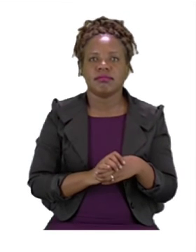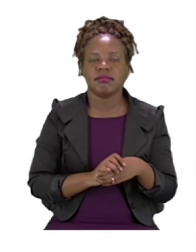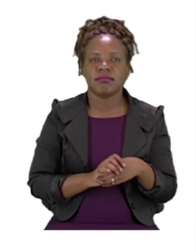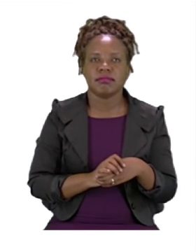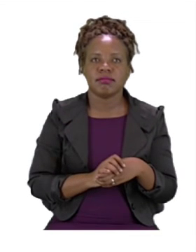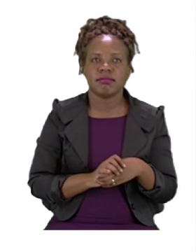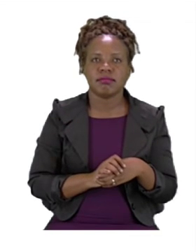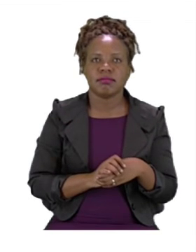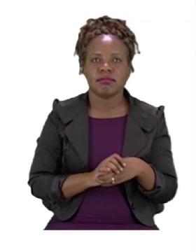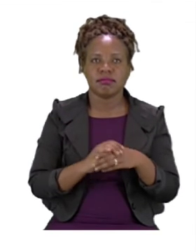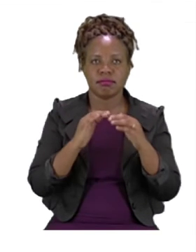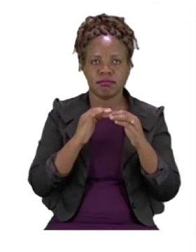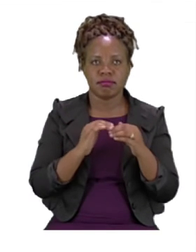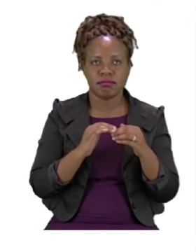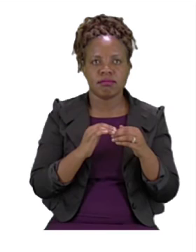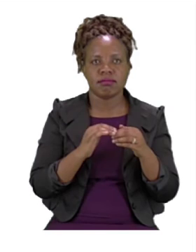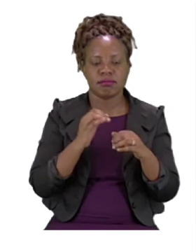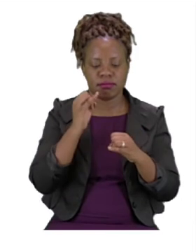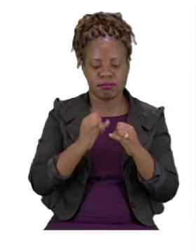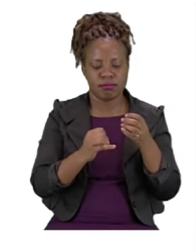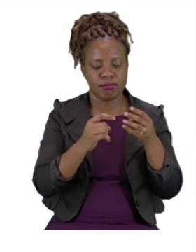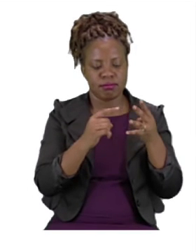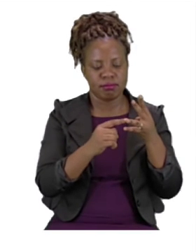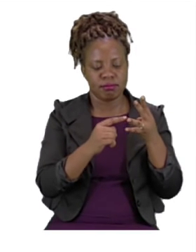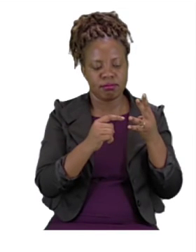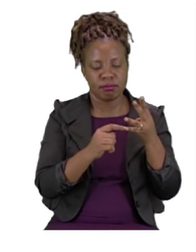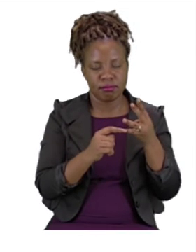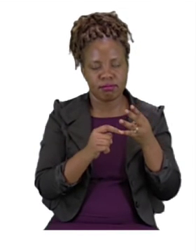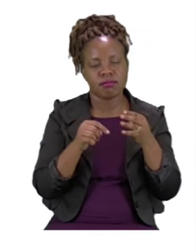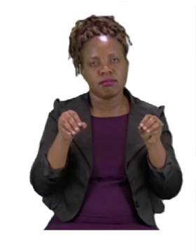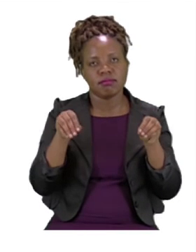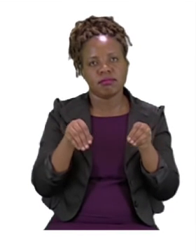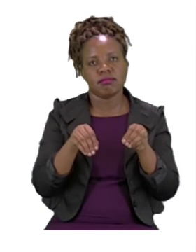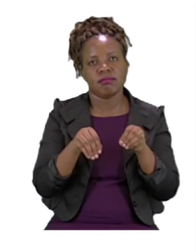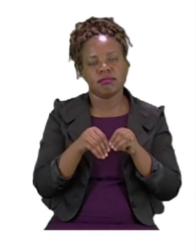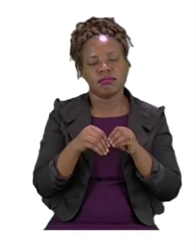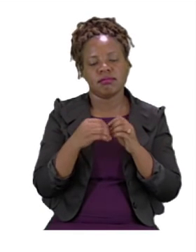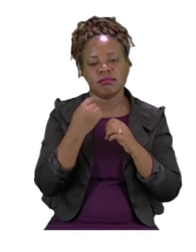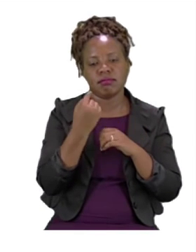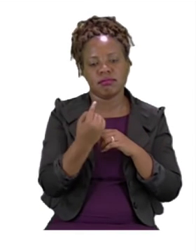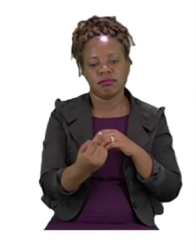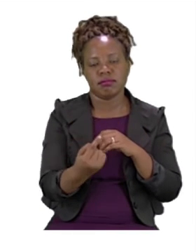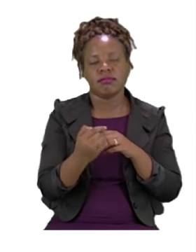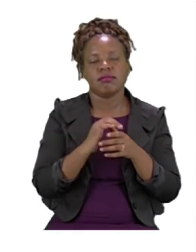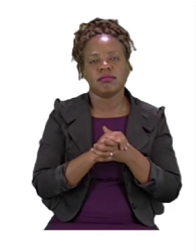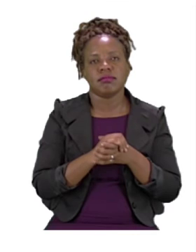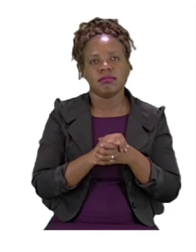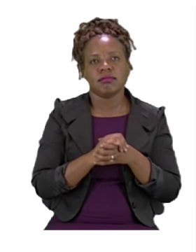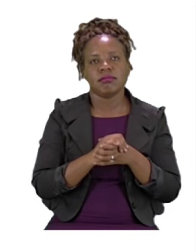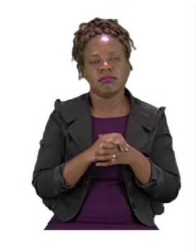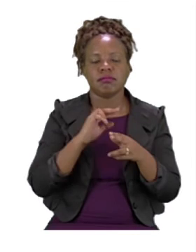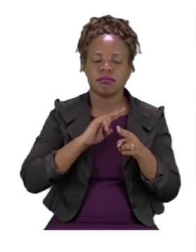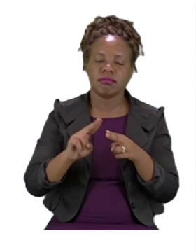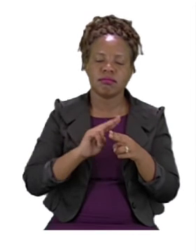The next two I want you to read by yourselves and fill them in correctly. Remember to take your